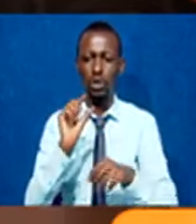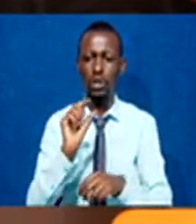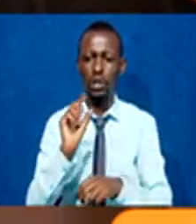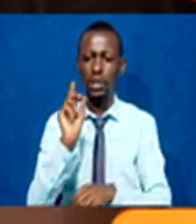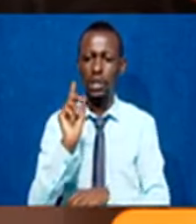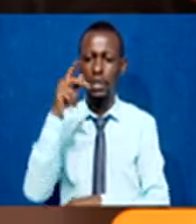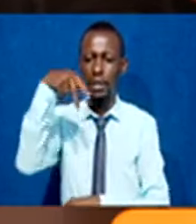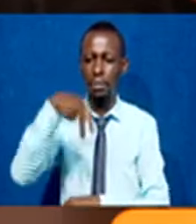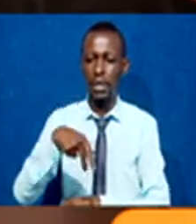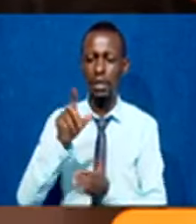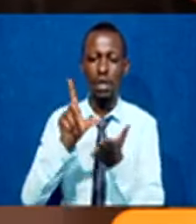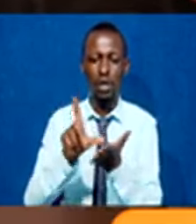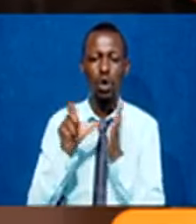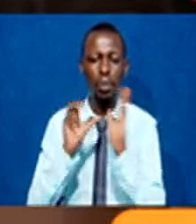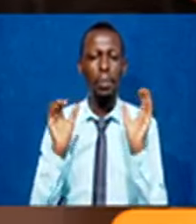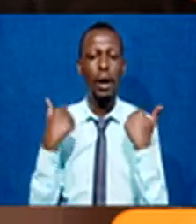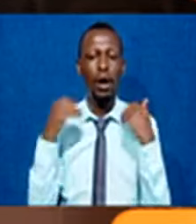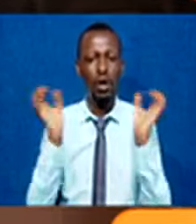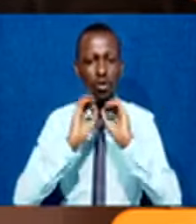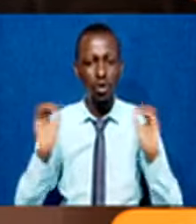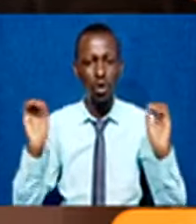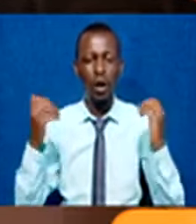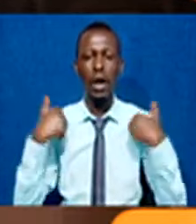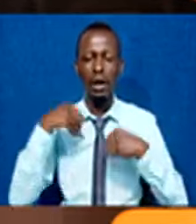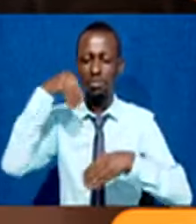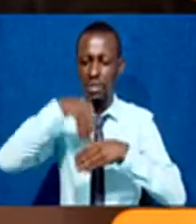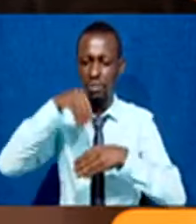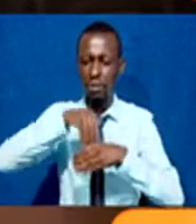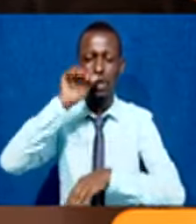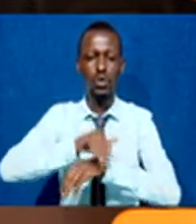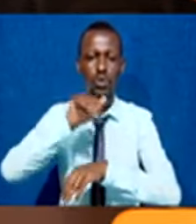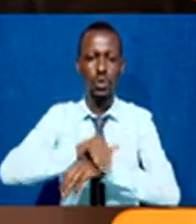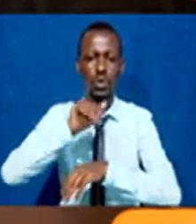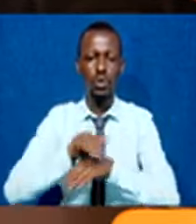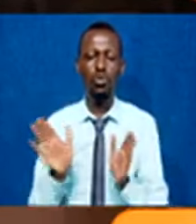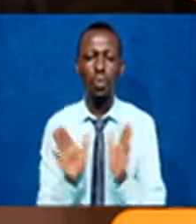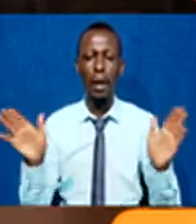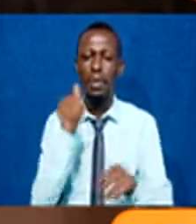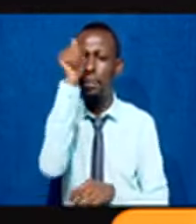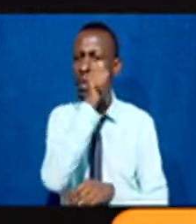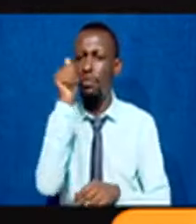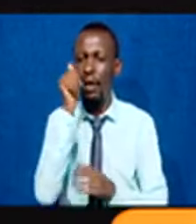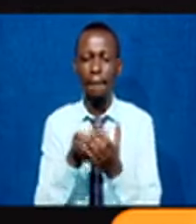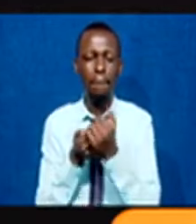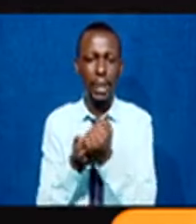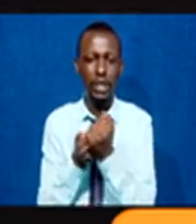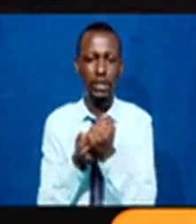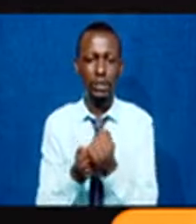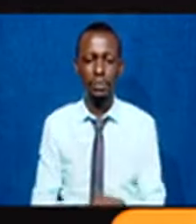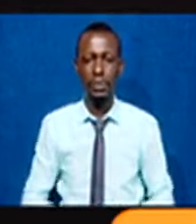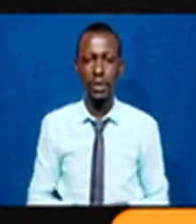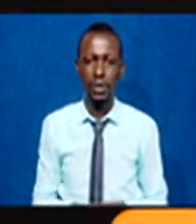of debt distress in the country makes it an attractive investment even for public-private partnerships. The